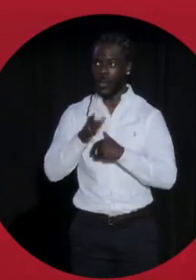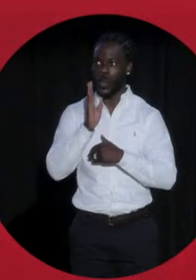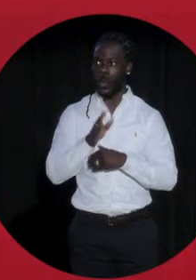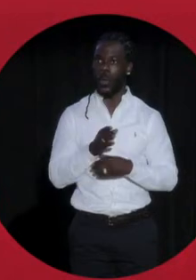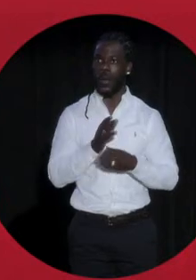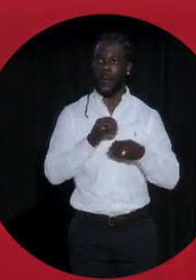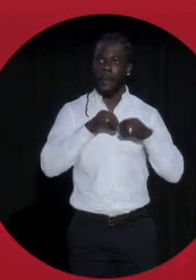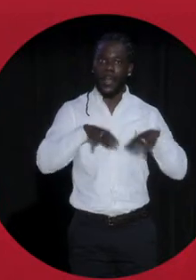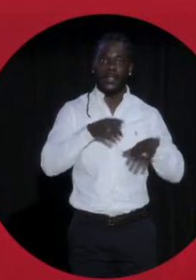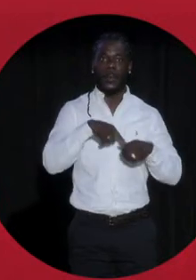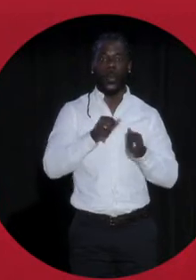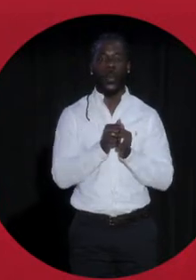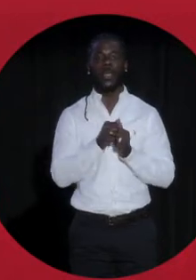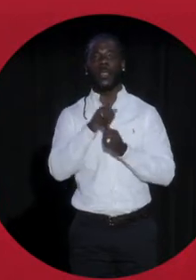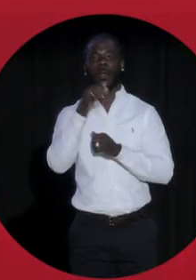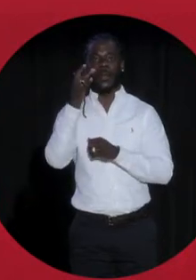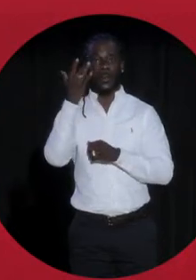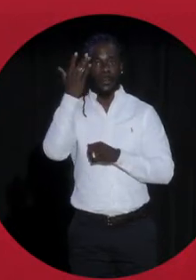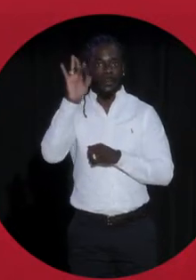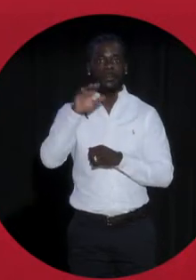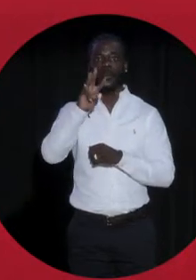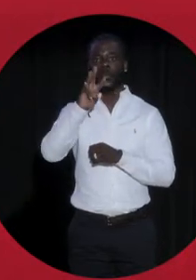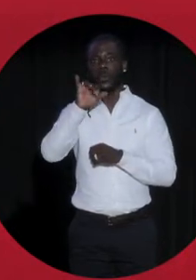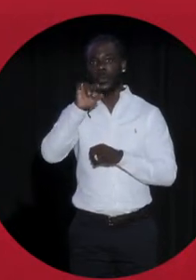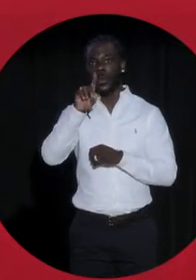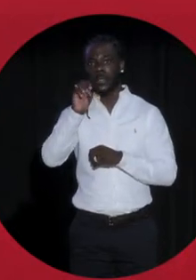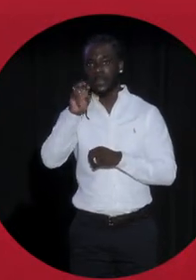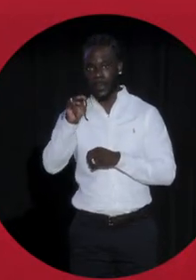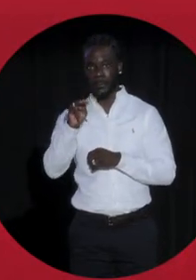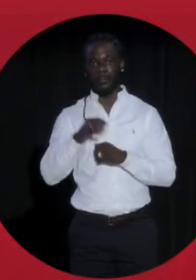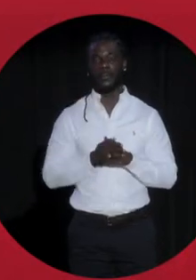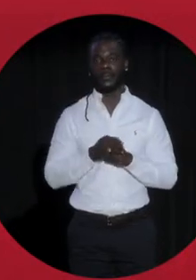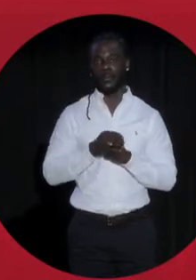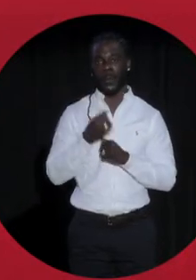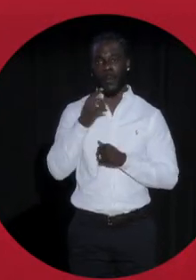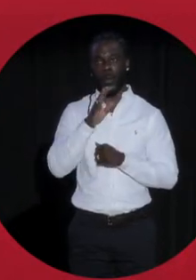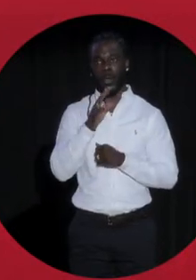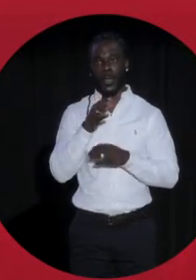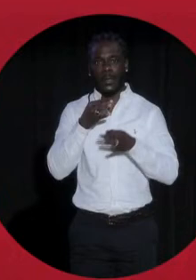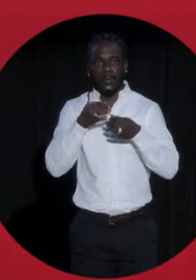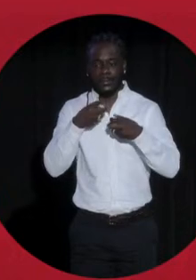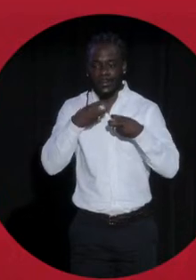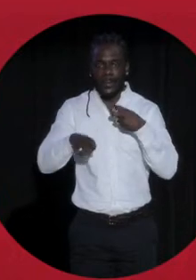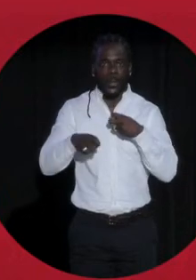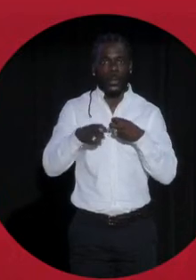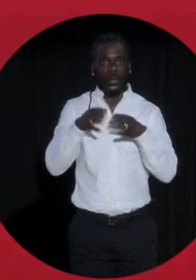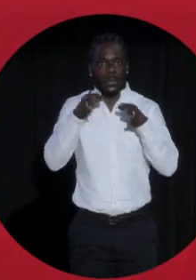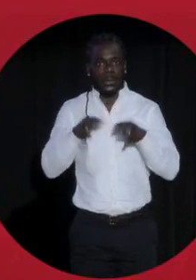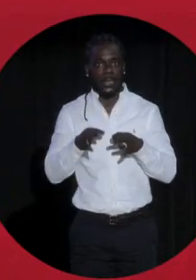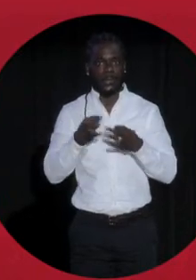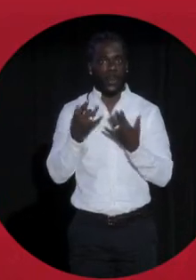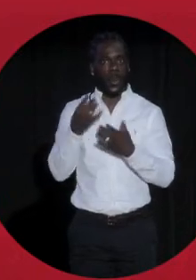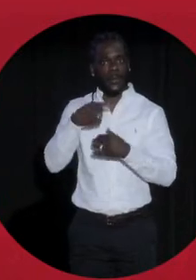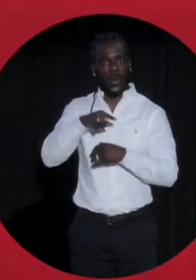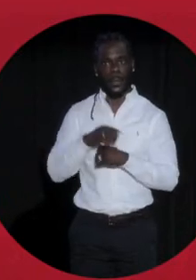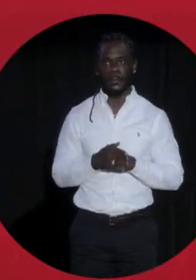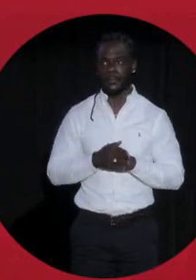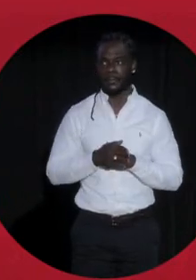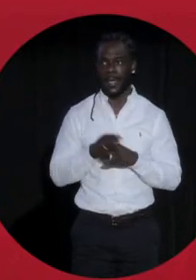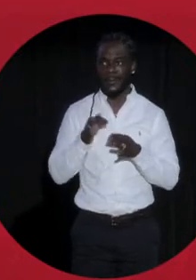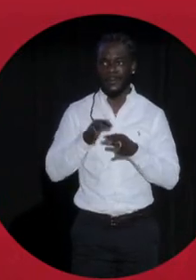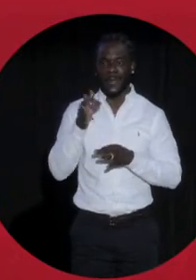for the difficult decisions that await them, faith to believe that the best is yet